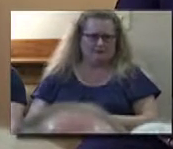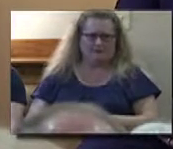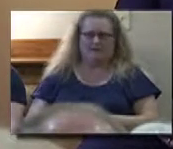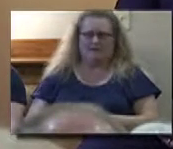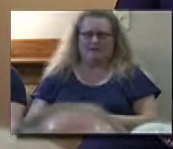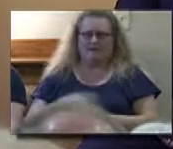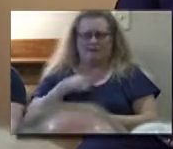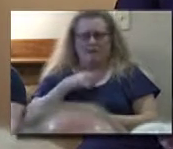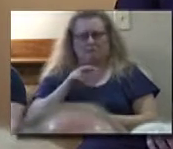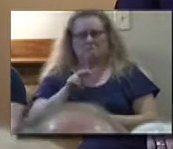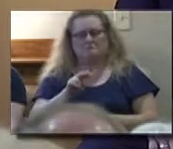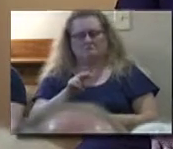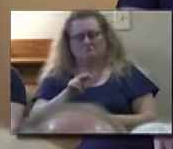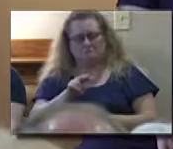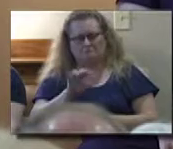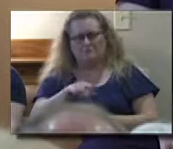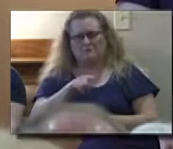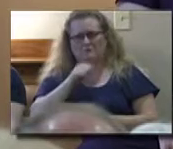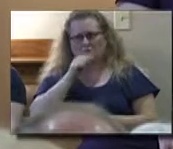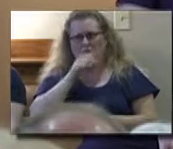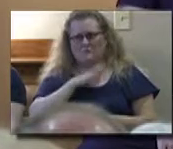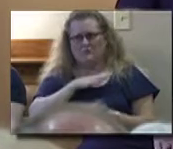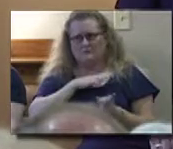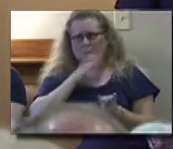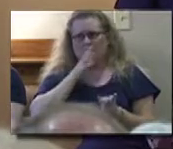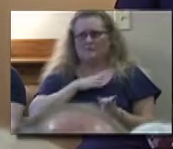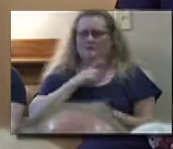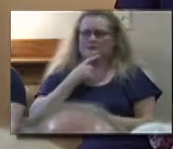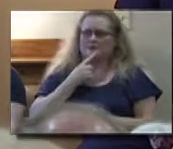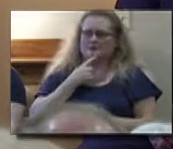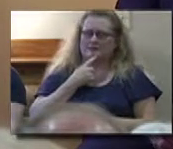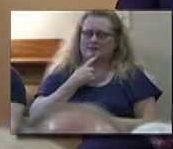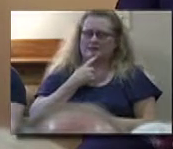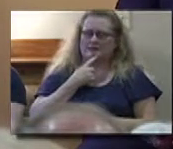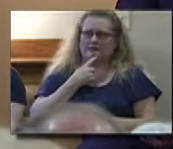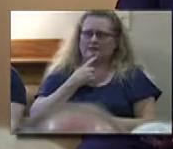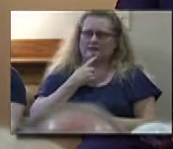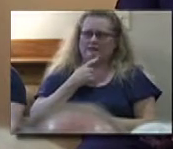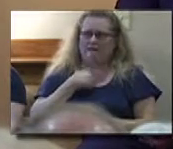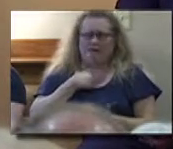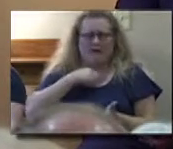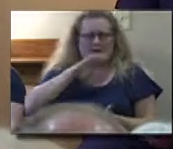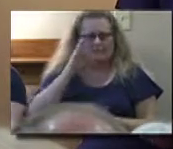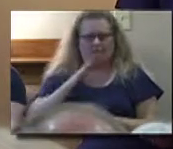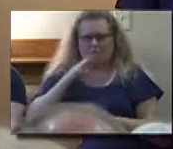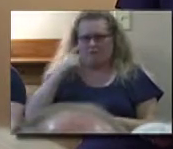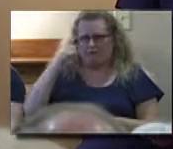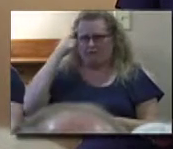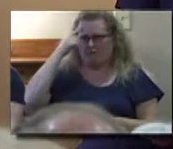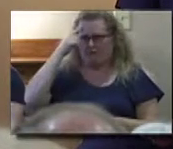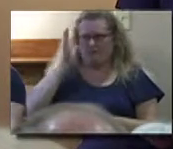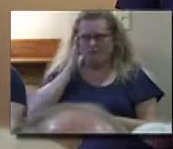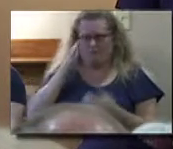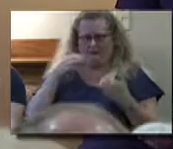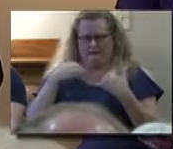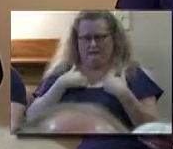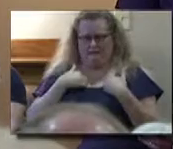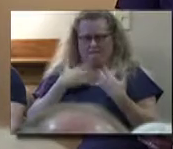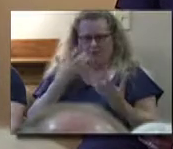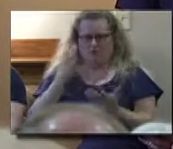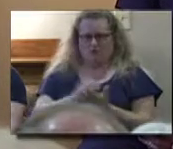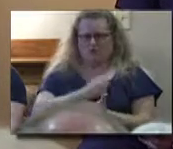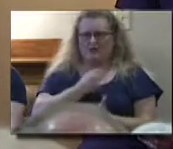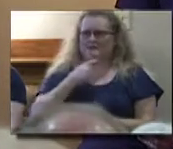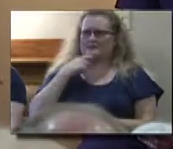I looked at the woman, and then she said, "I never thought I'd have the chance